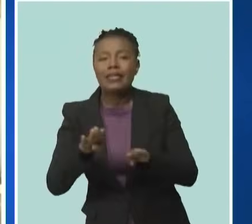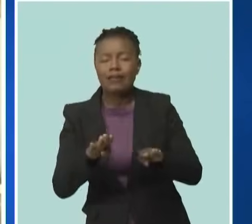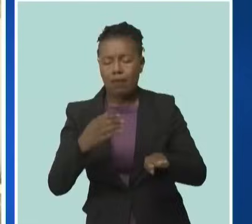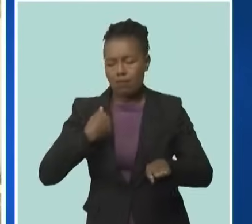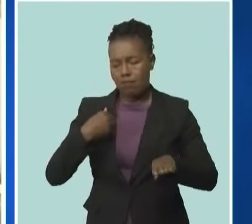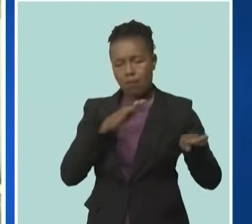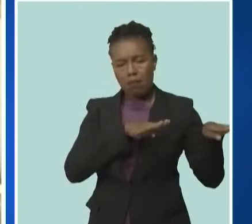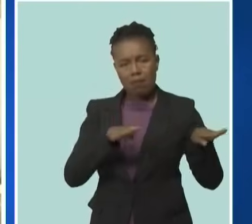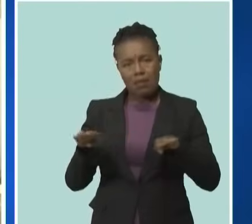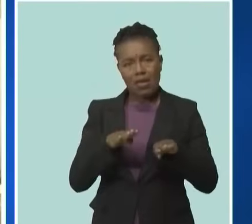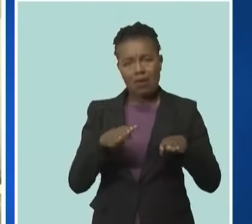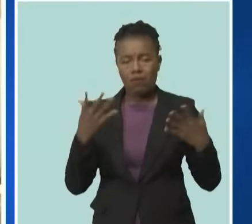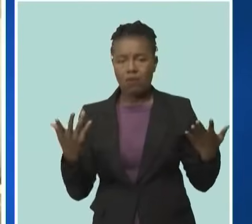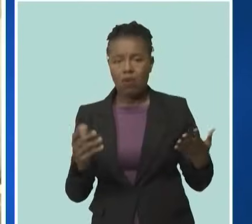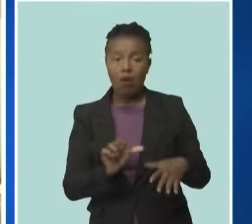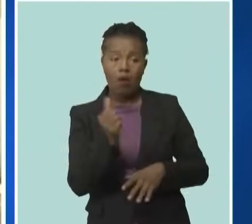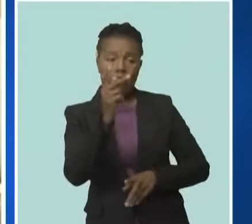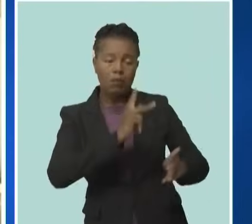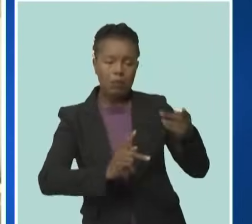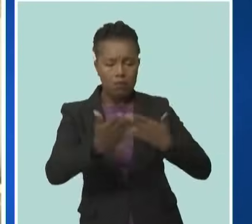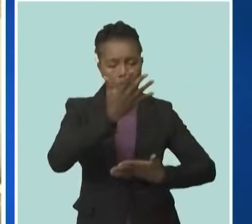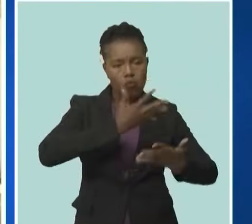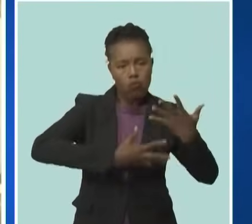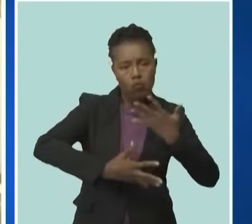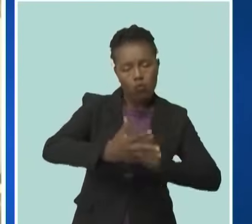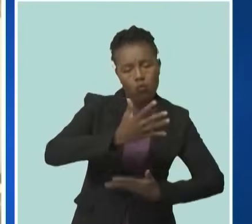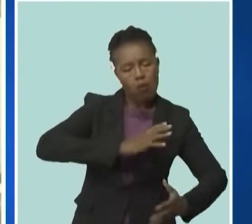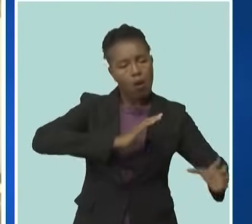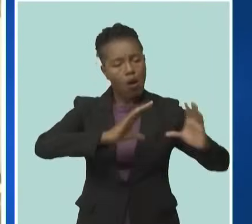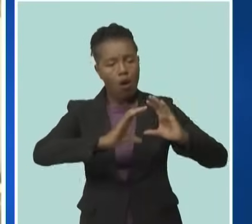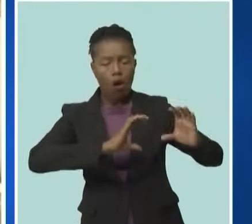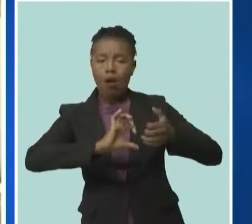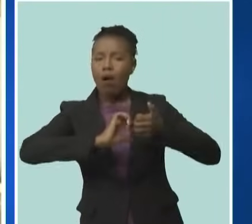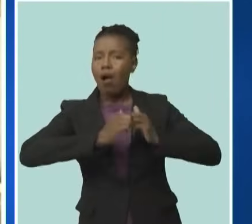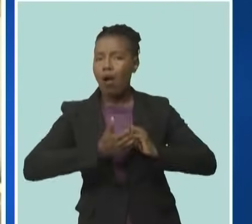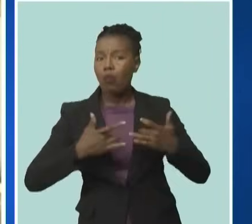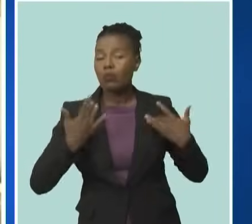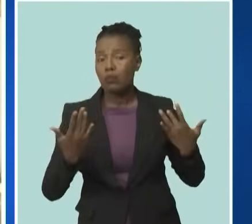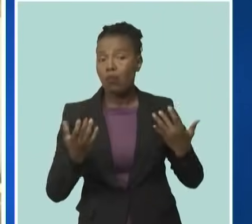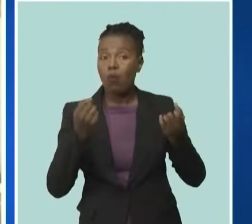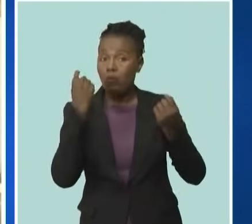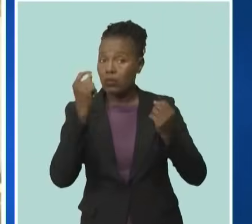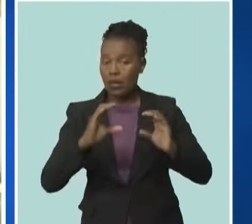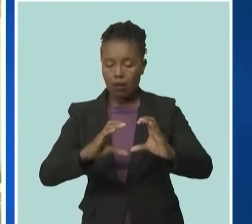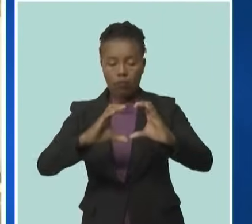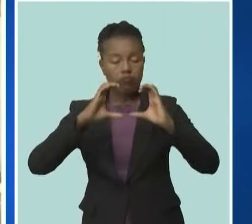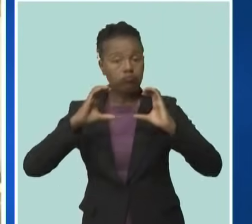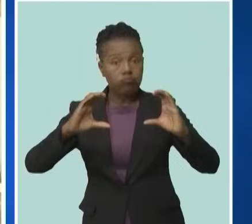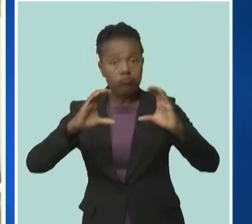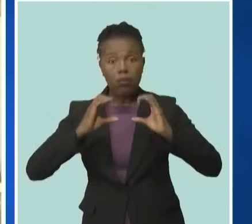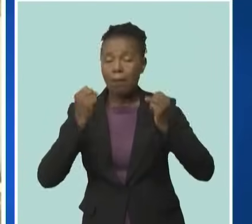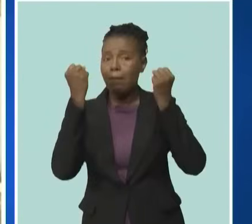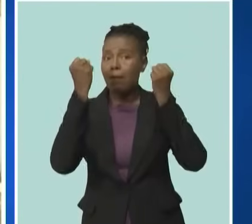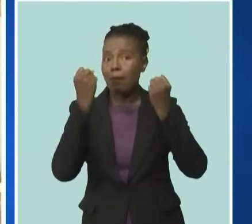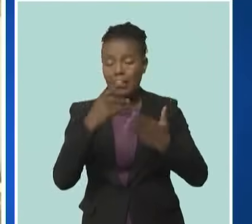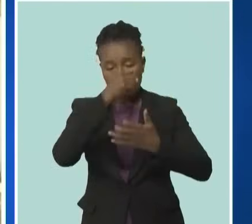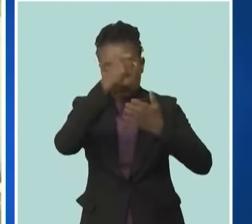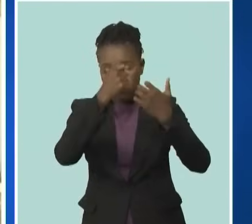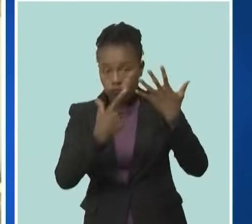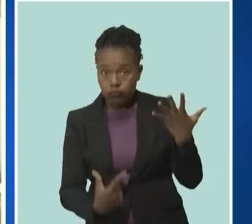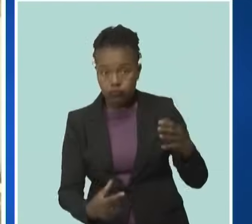behave, how I interact with people. Because I can have all of the qualifications, I can have